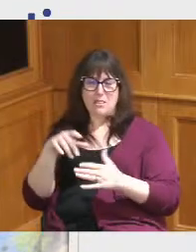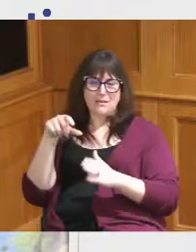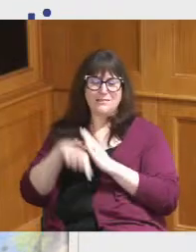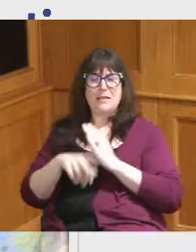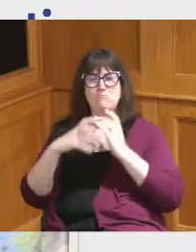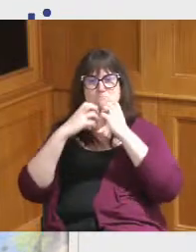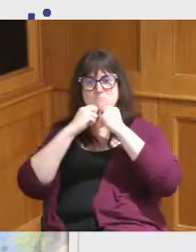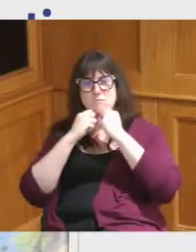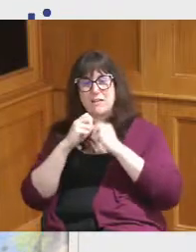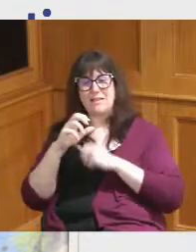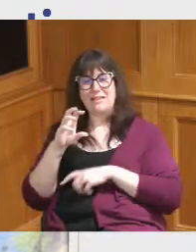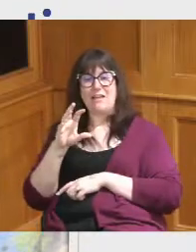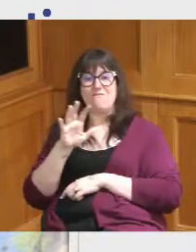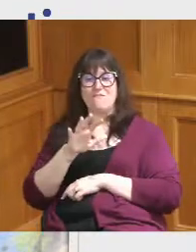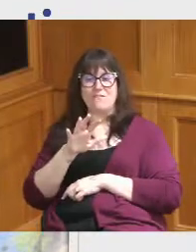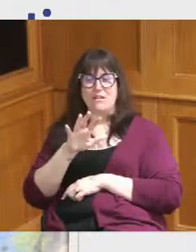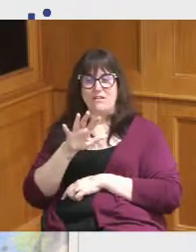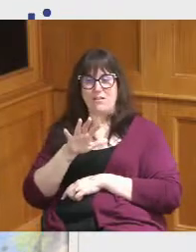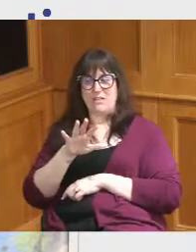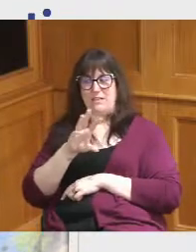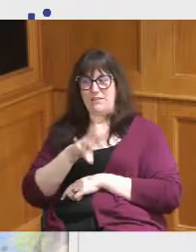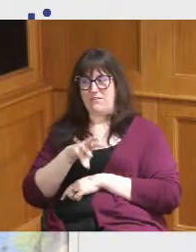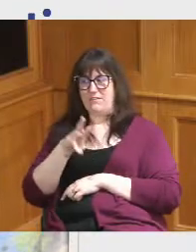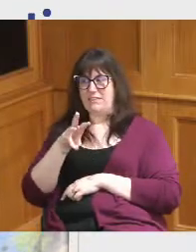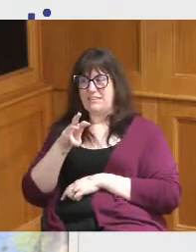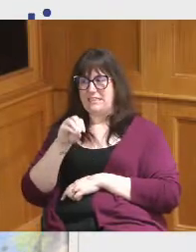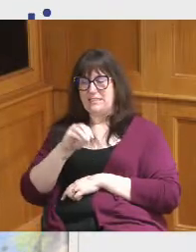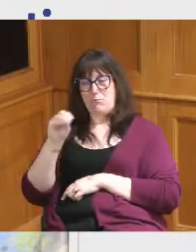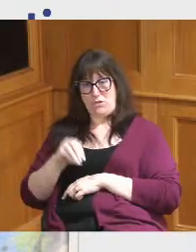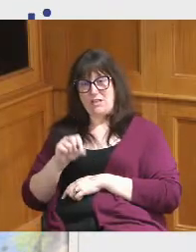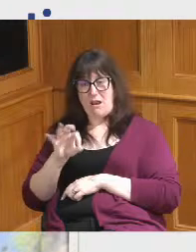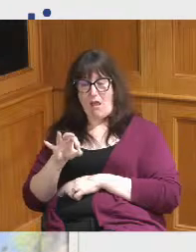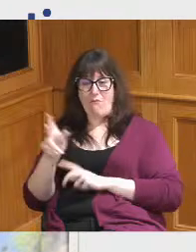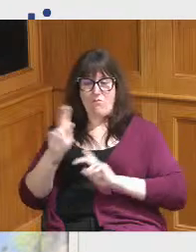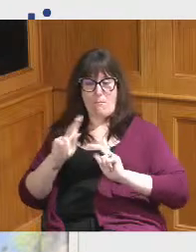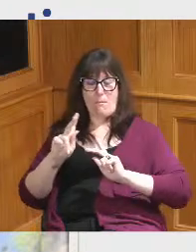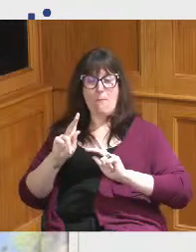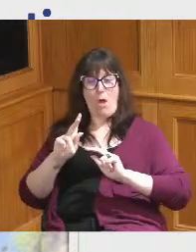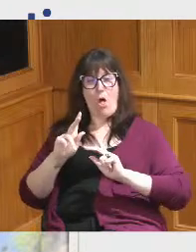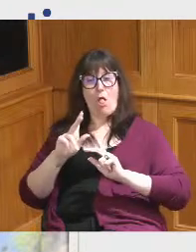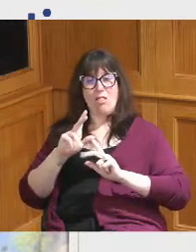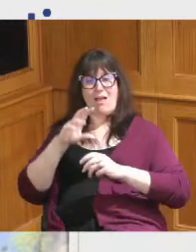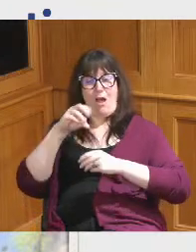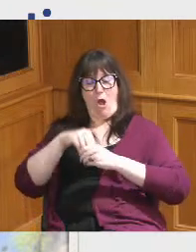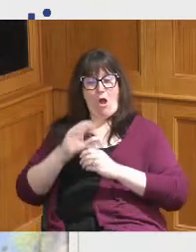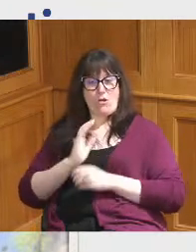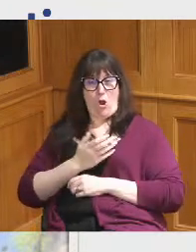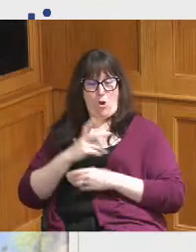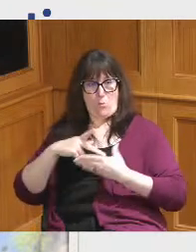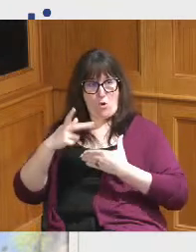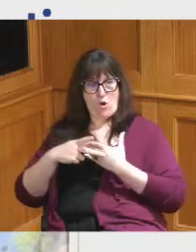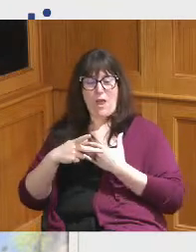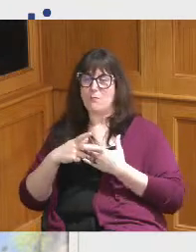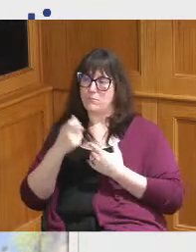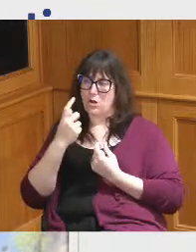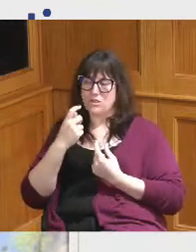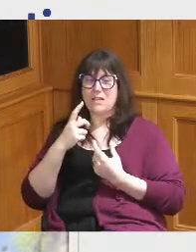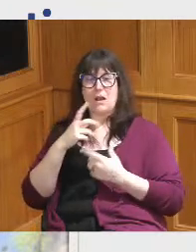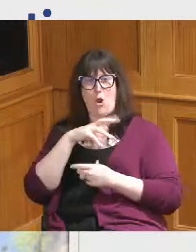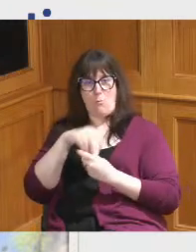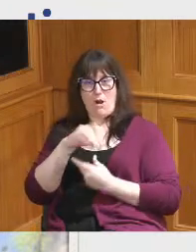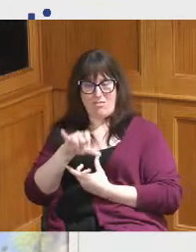56% of the families that go through our program are successfully finding living donors. That's more than double the national average of